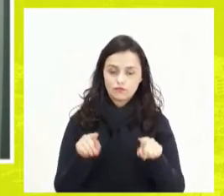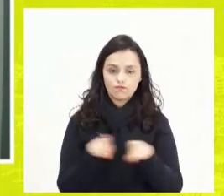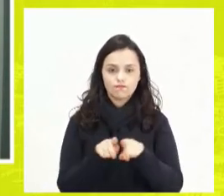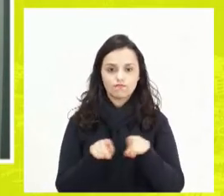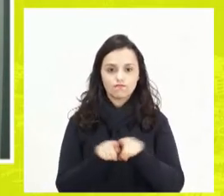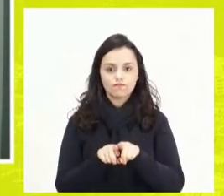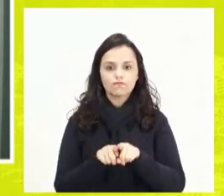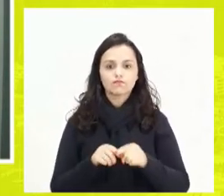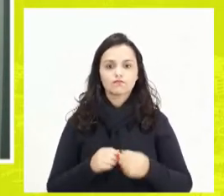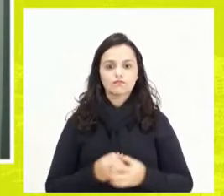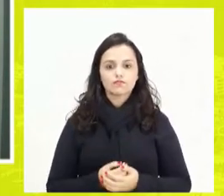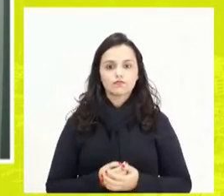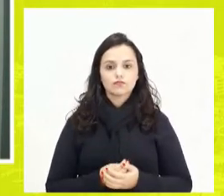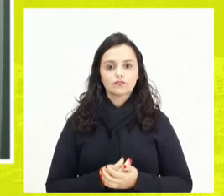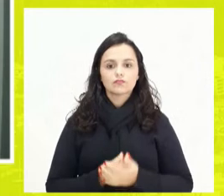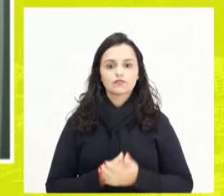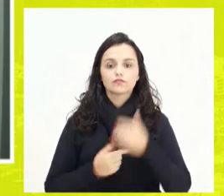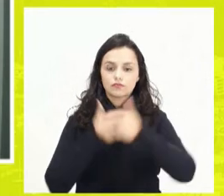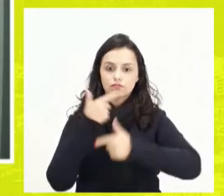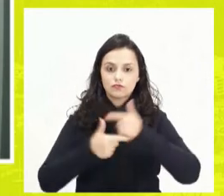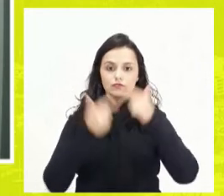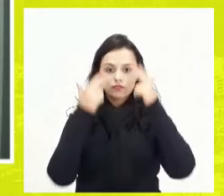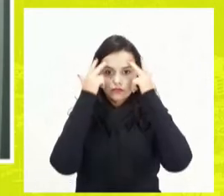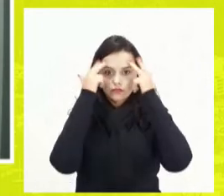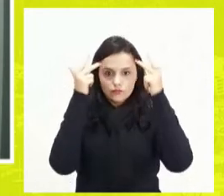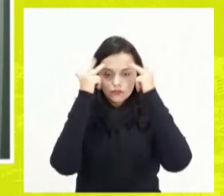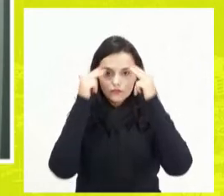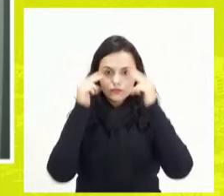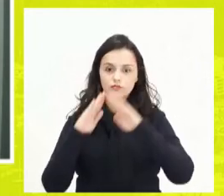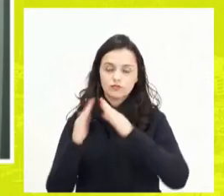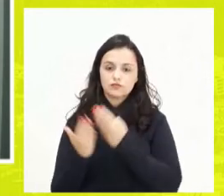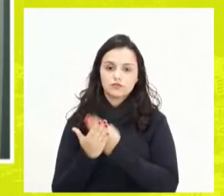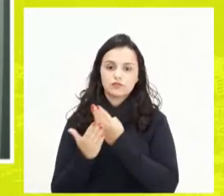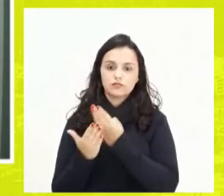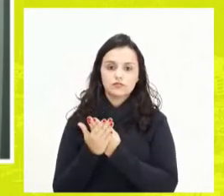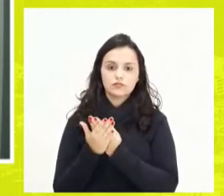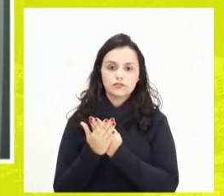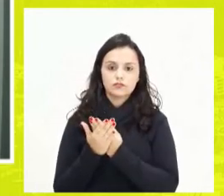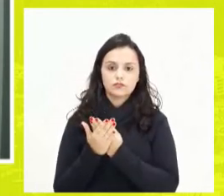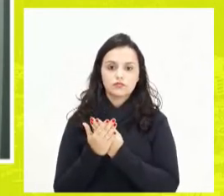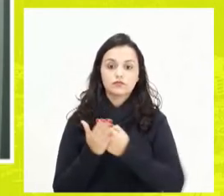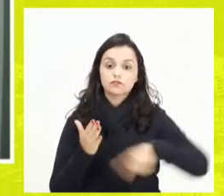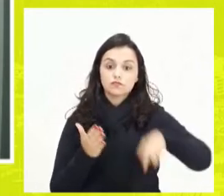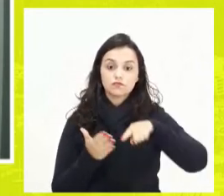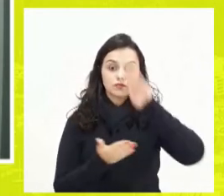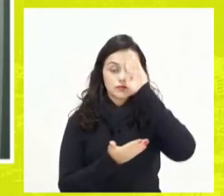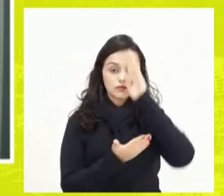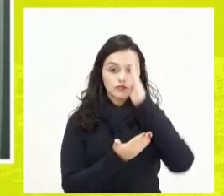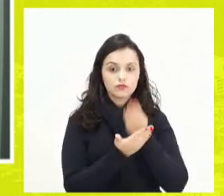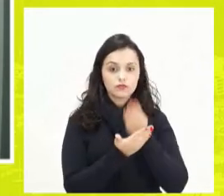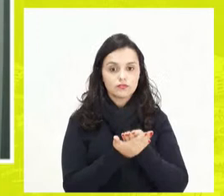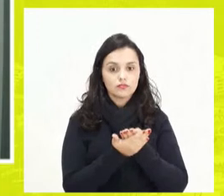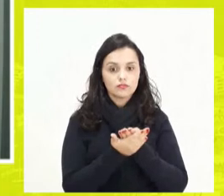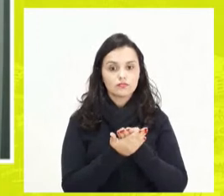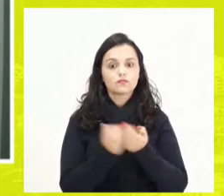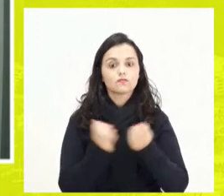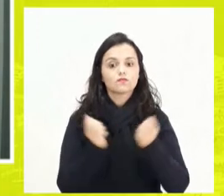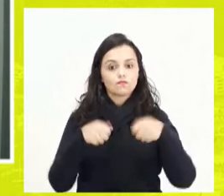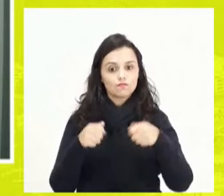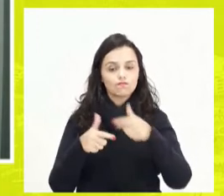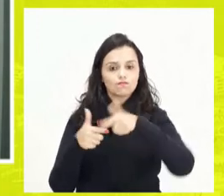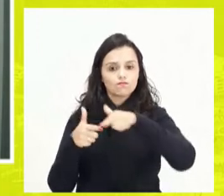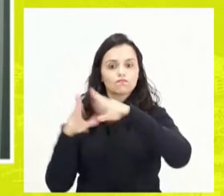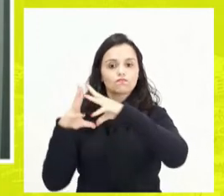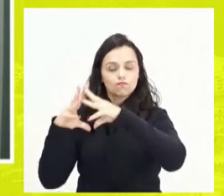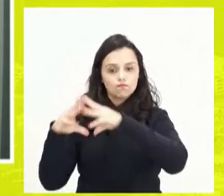the misinformation content is produced it's an education program and we believe it's the solution in the